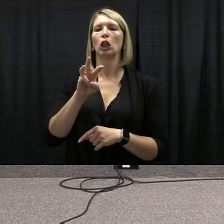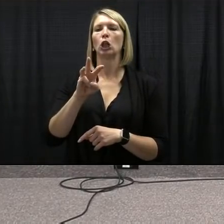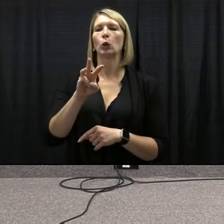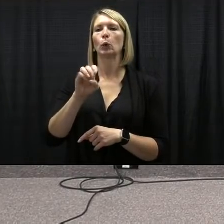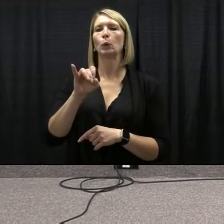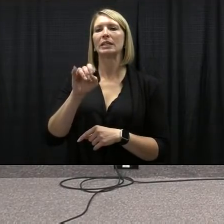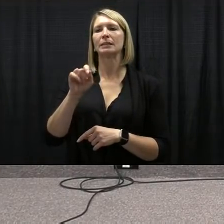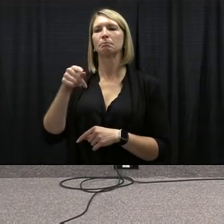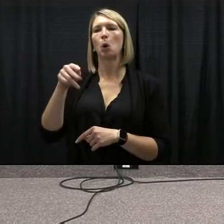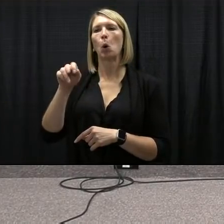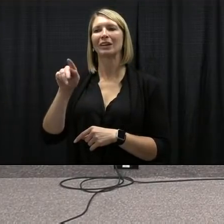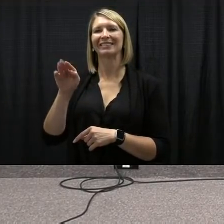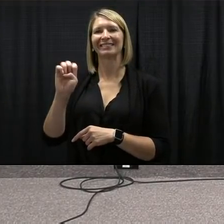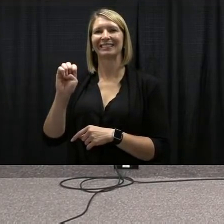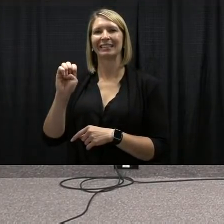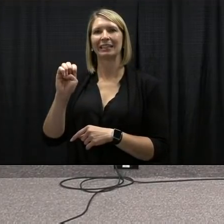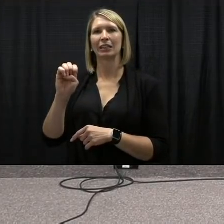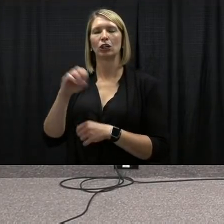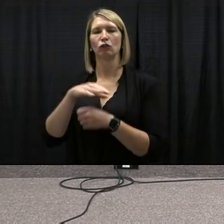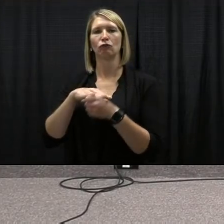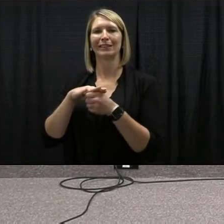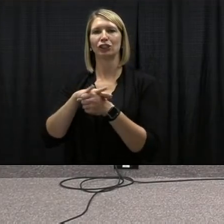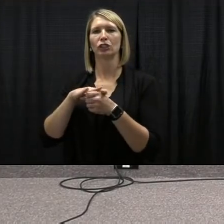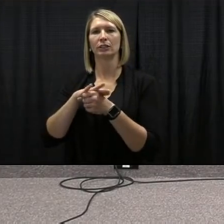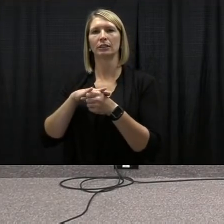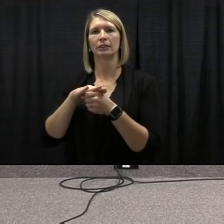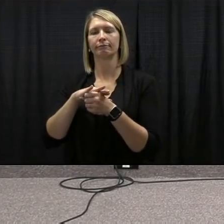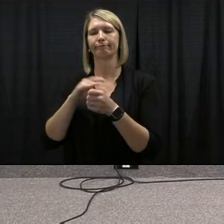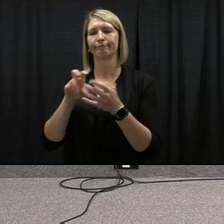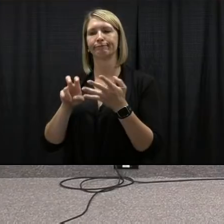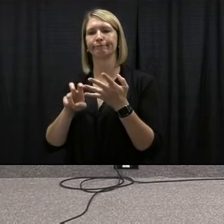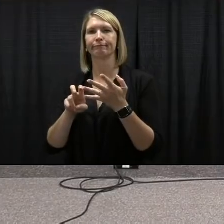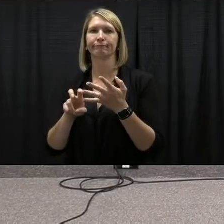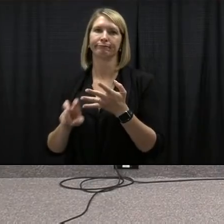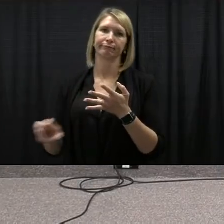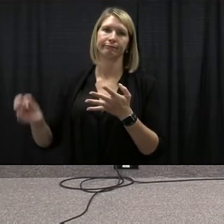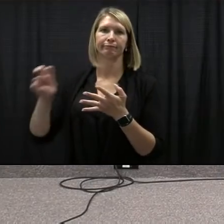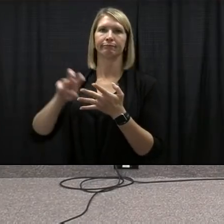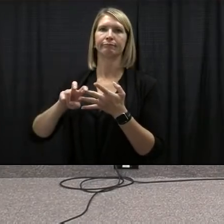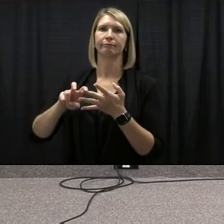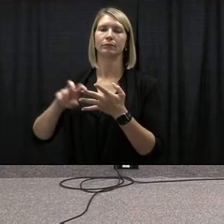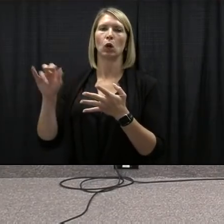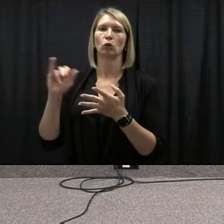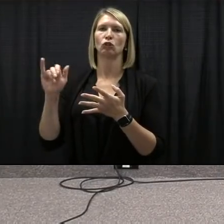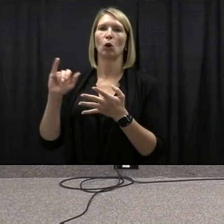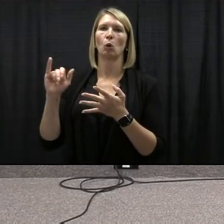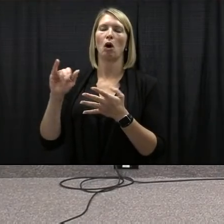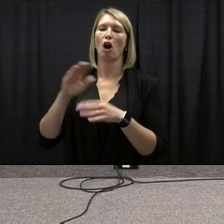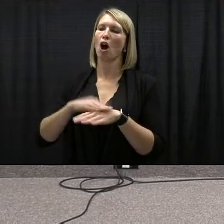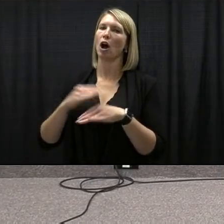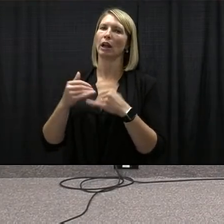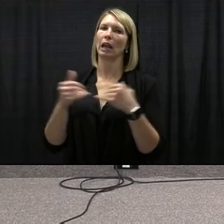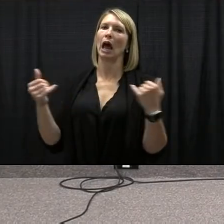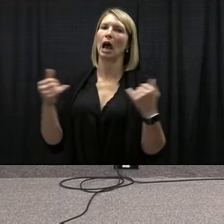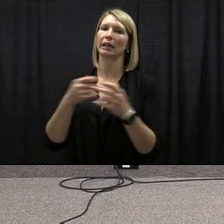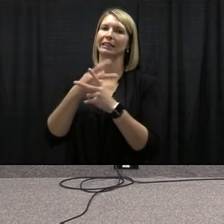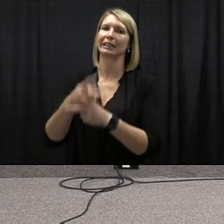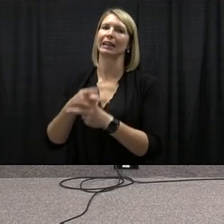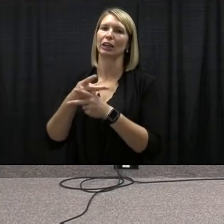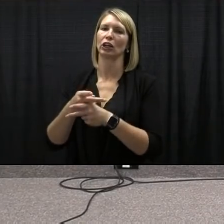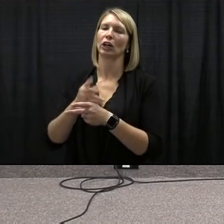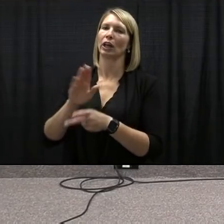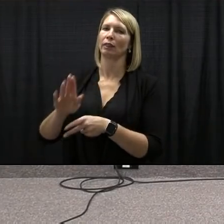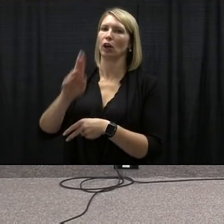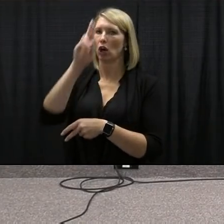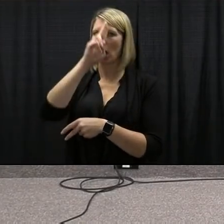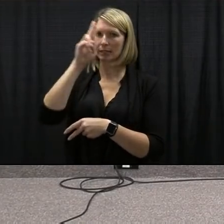area, once again revert to online care in their emergency room. Does this have anything